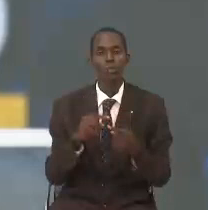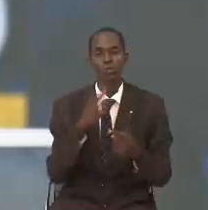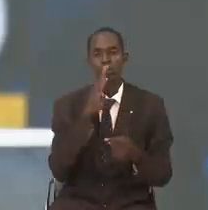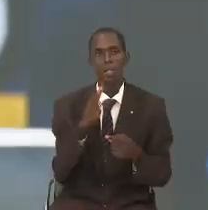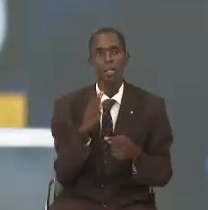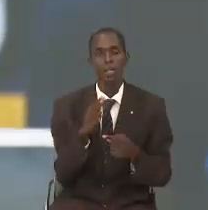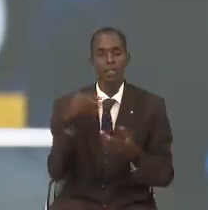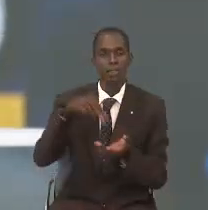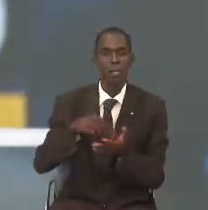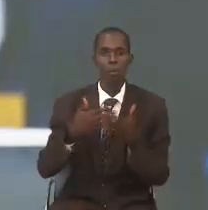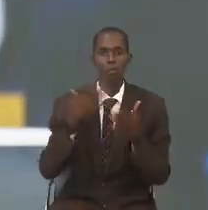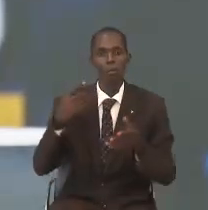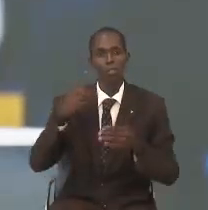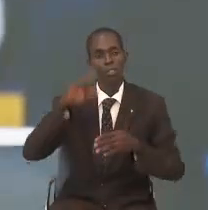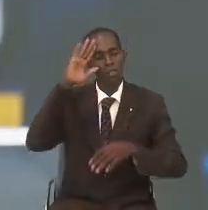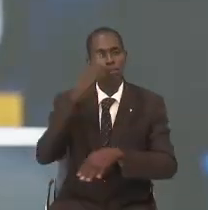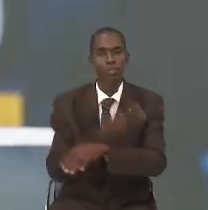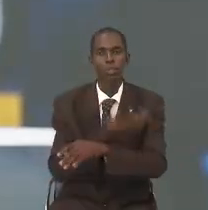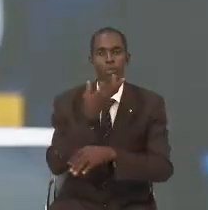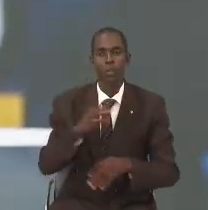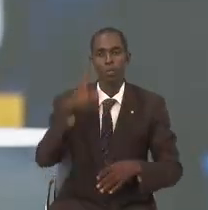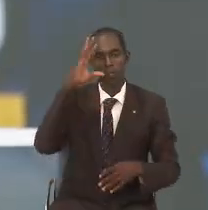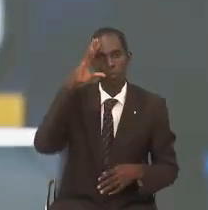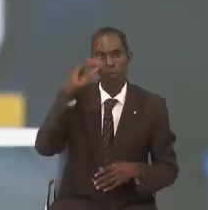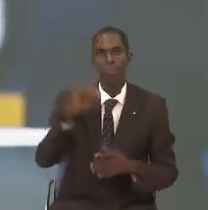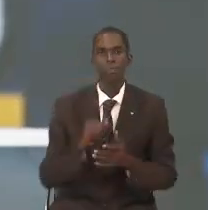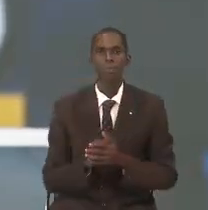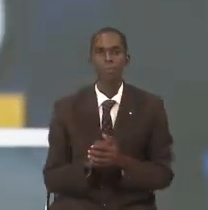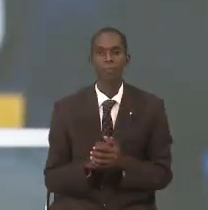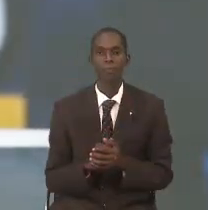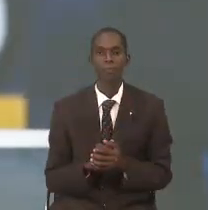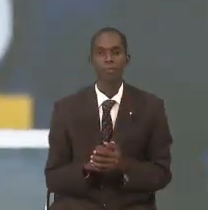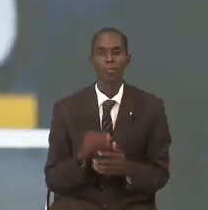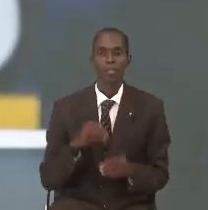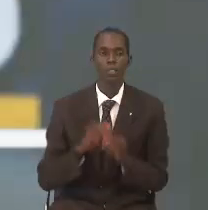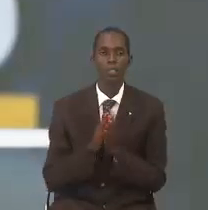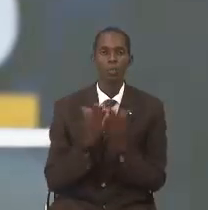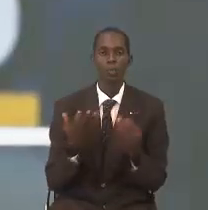the Son of Man. It tells us in Matthew